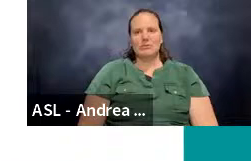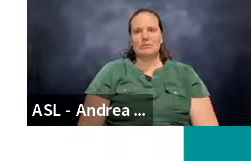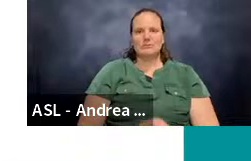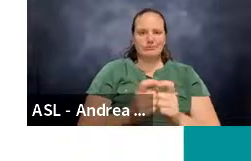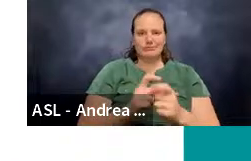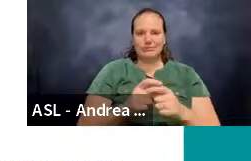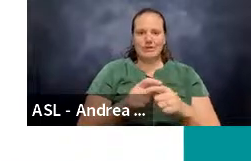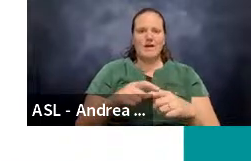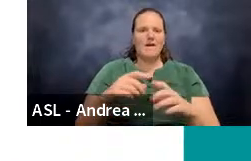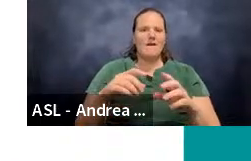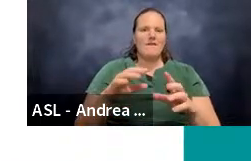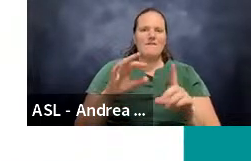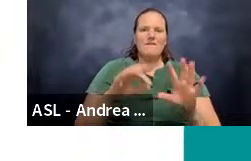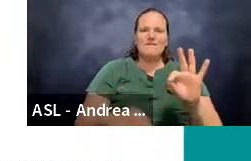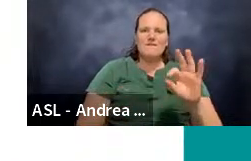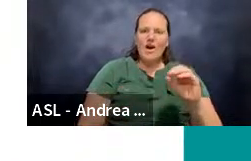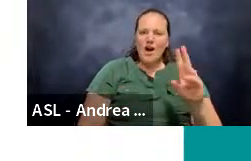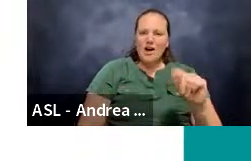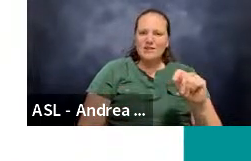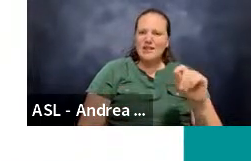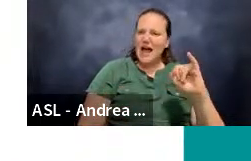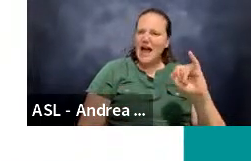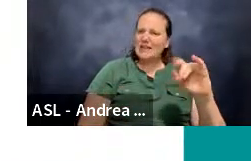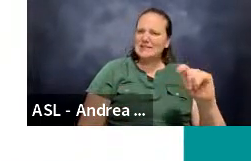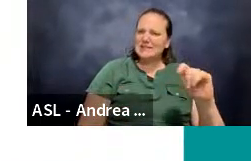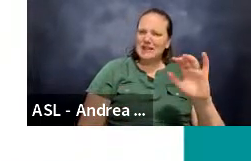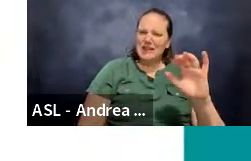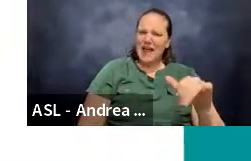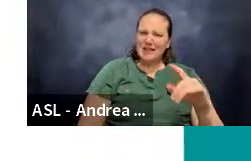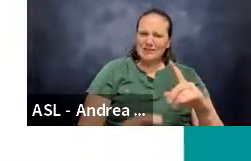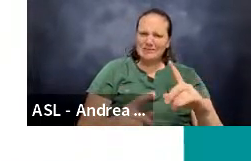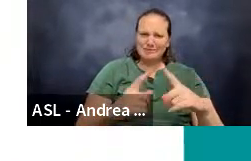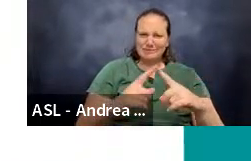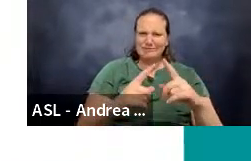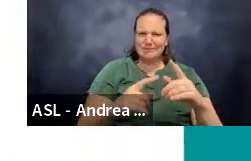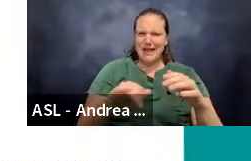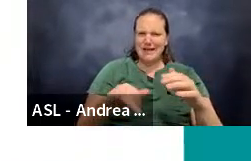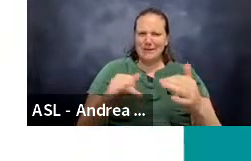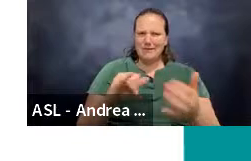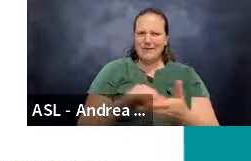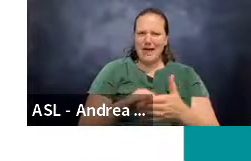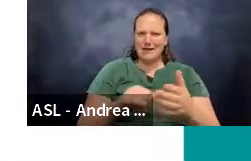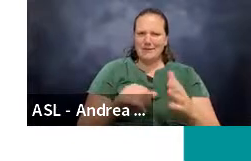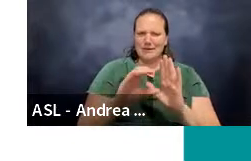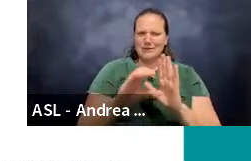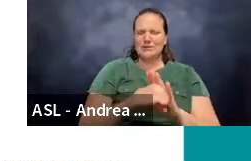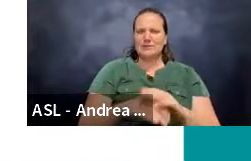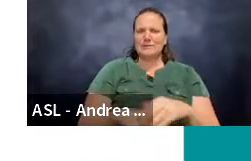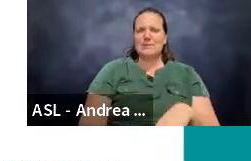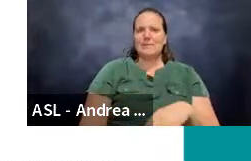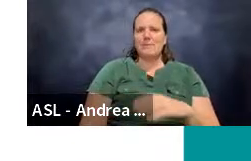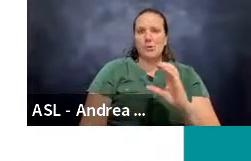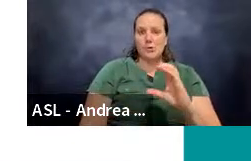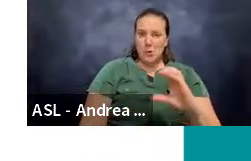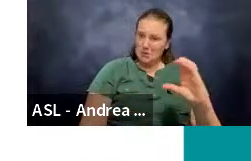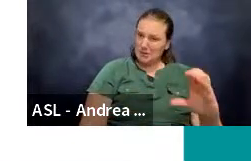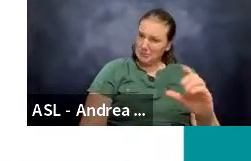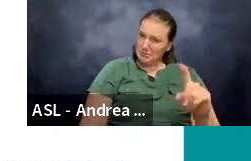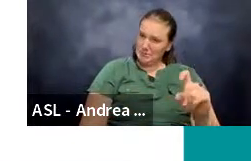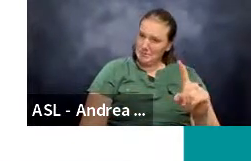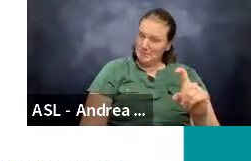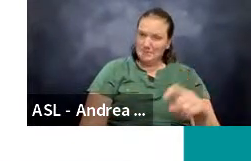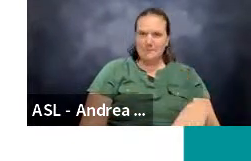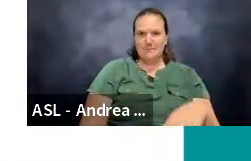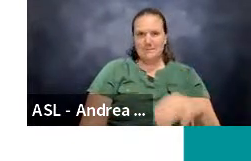you're in IT. What's the name of that symbol there? You're talking about closed captioning? Well,